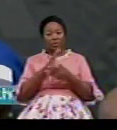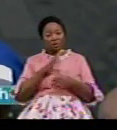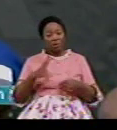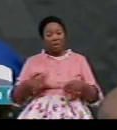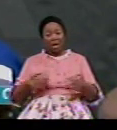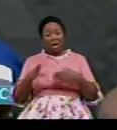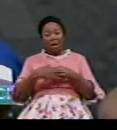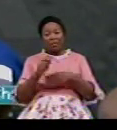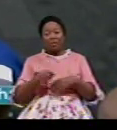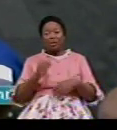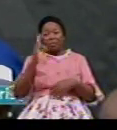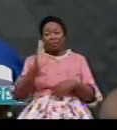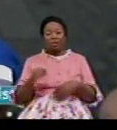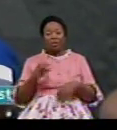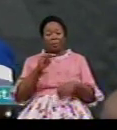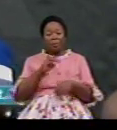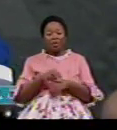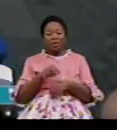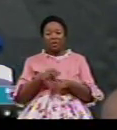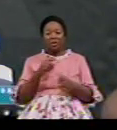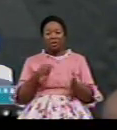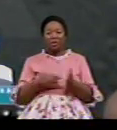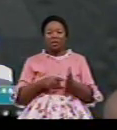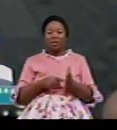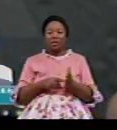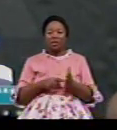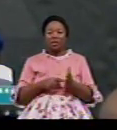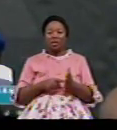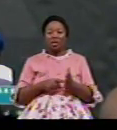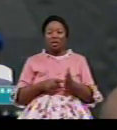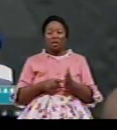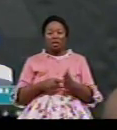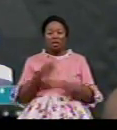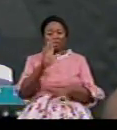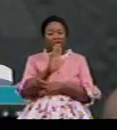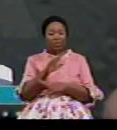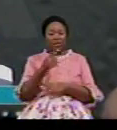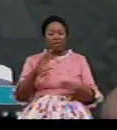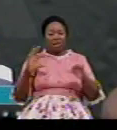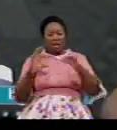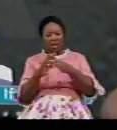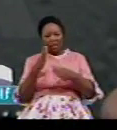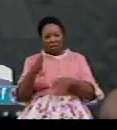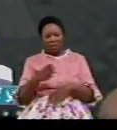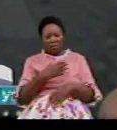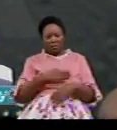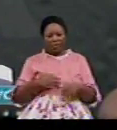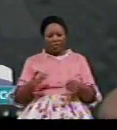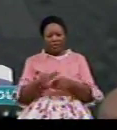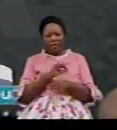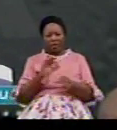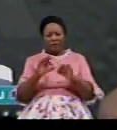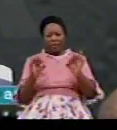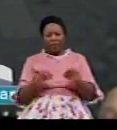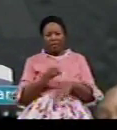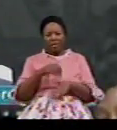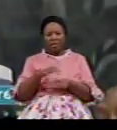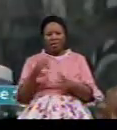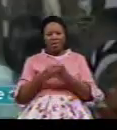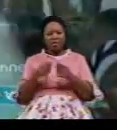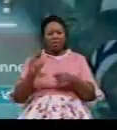Son. Lord, glorify Jesus tonight so that I can rise up to testify to it.